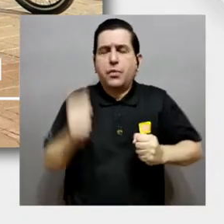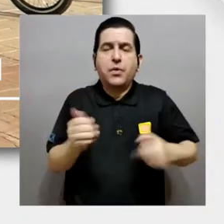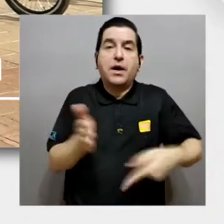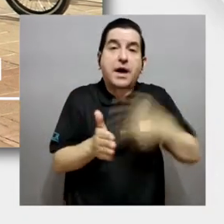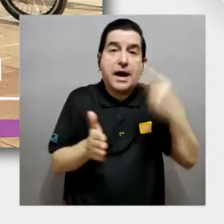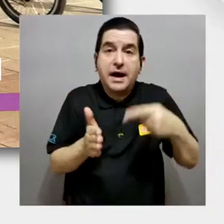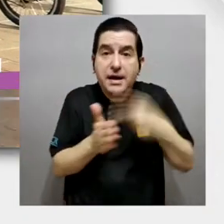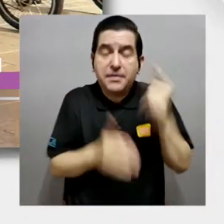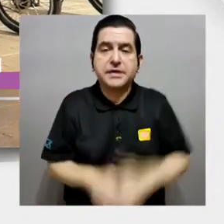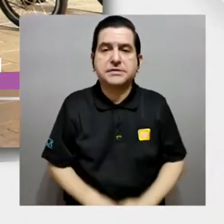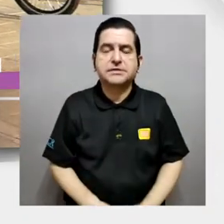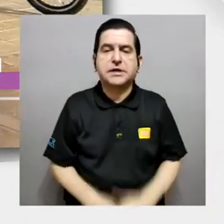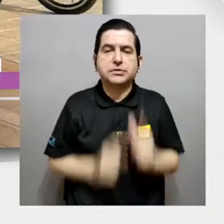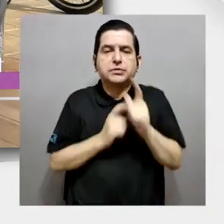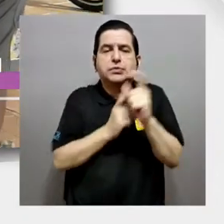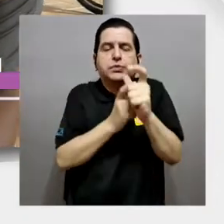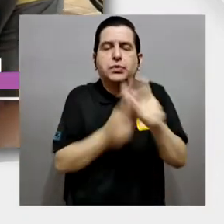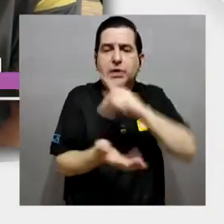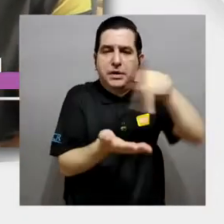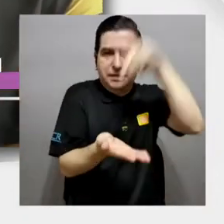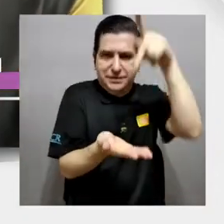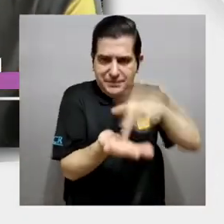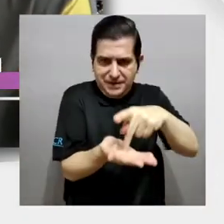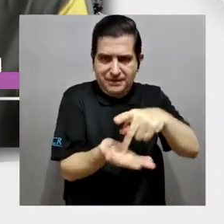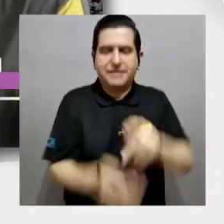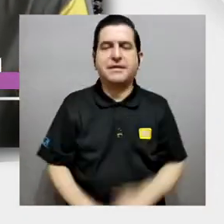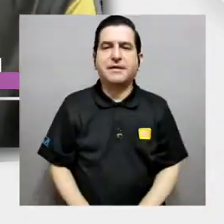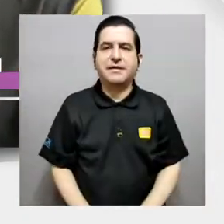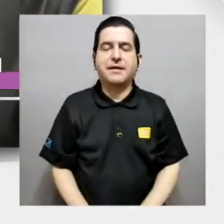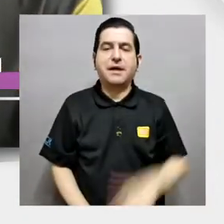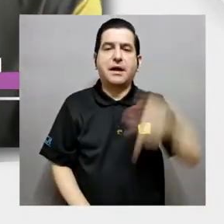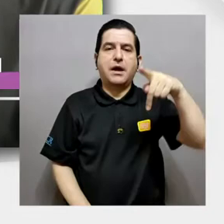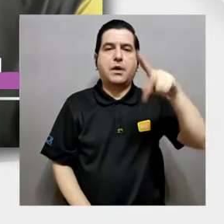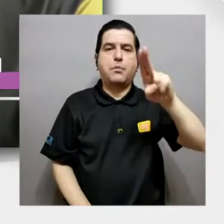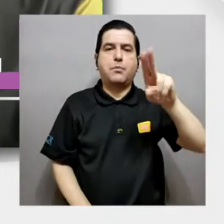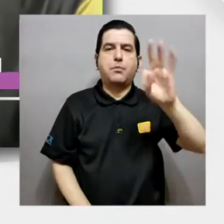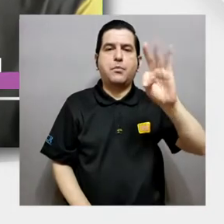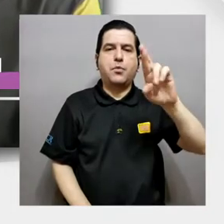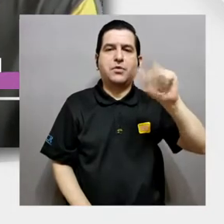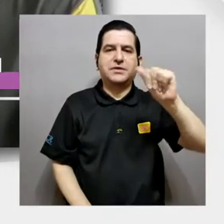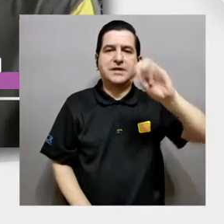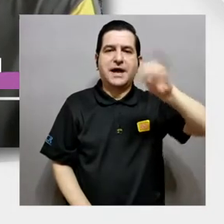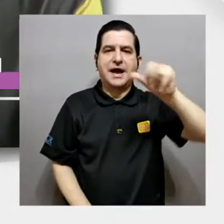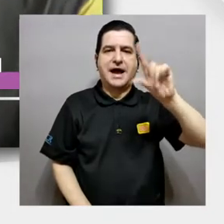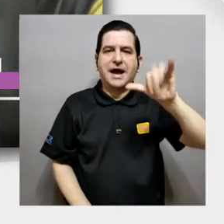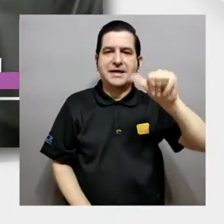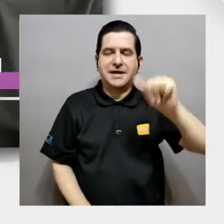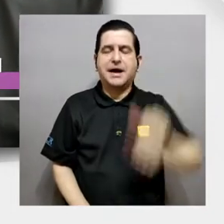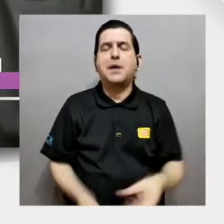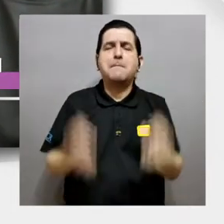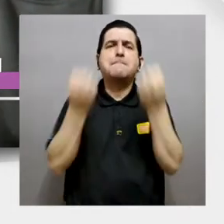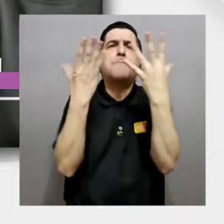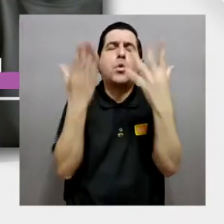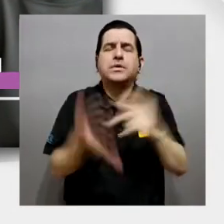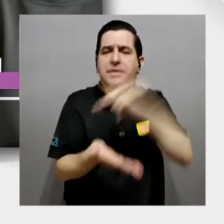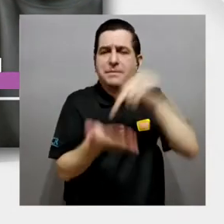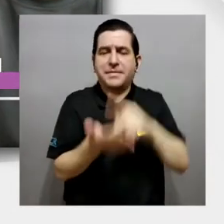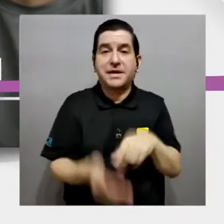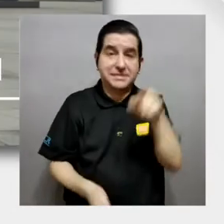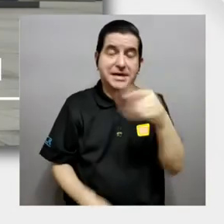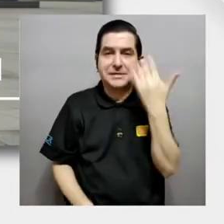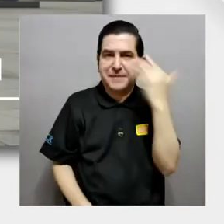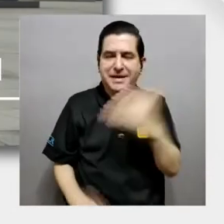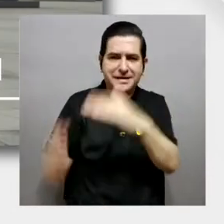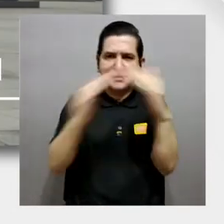In the park. In the park. Yeah. Here in Putrajaya have a lot of parks. It's